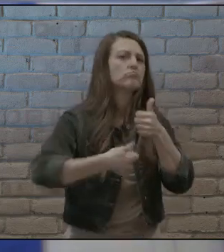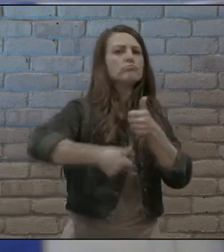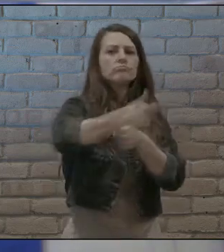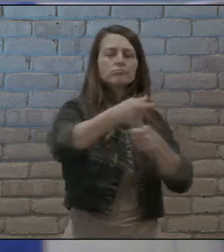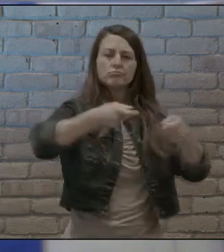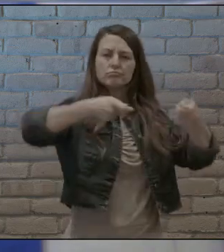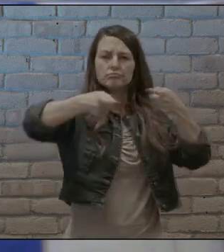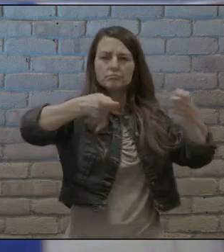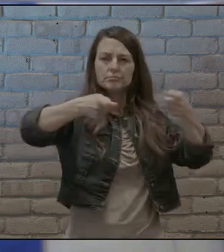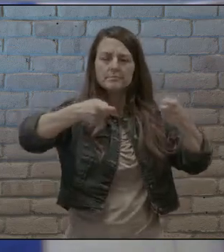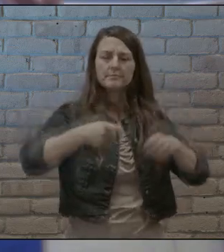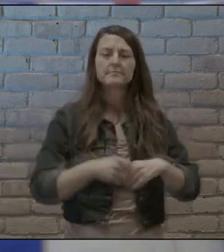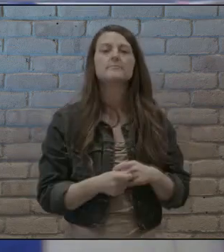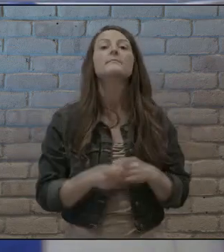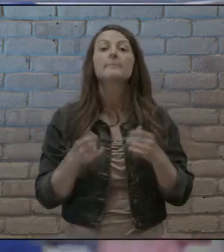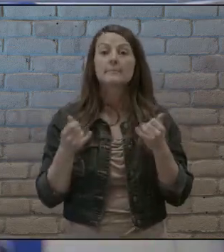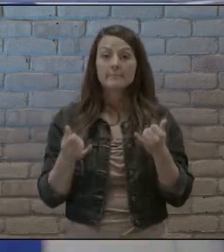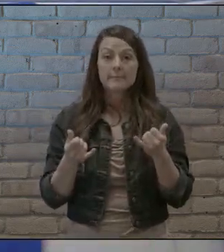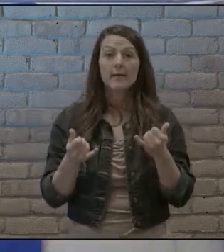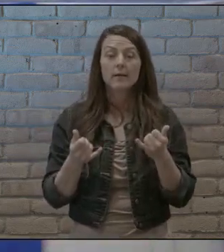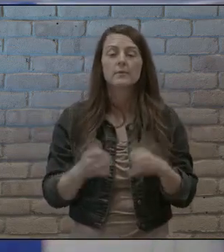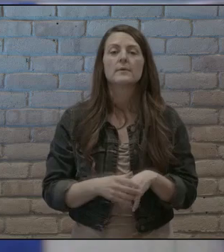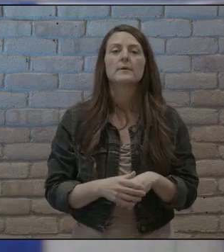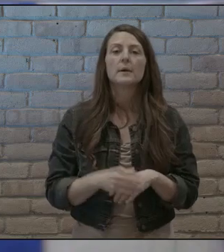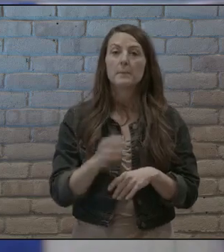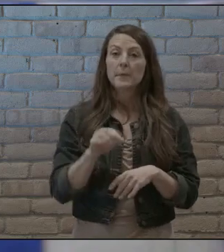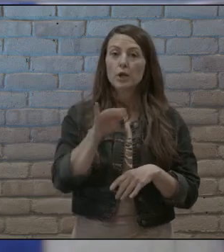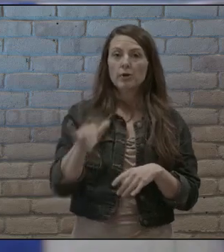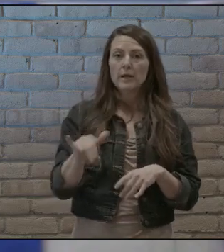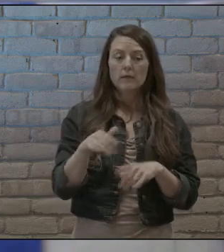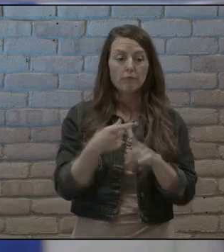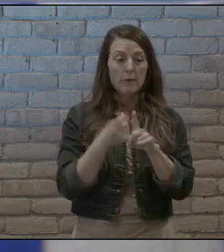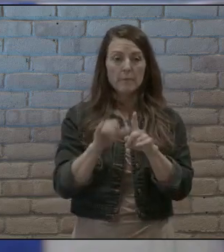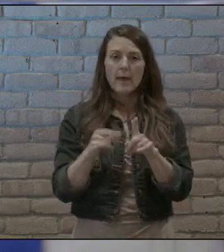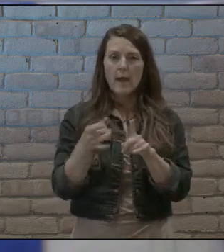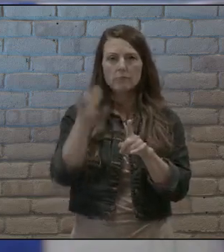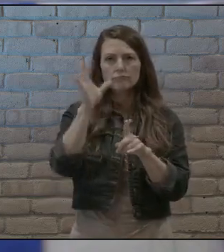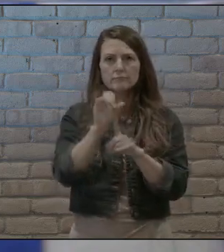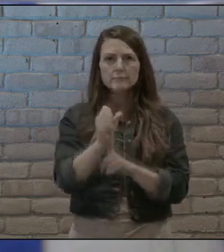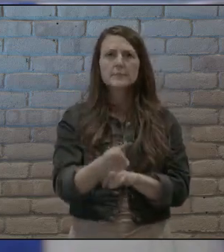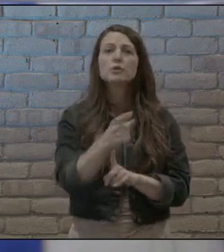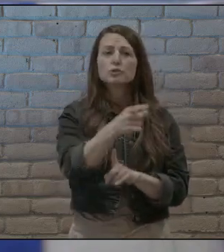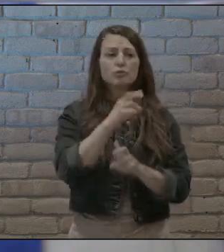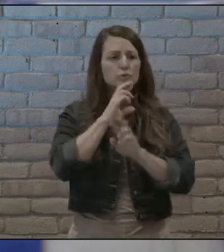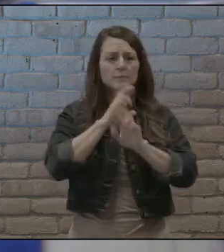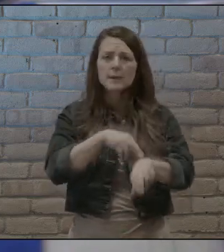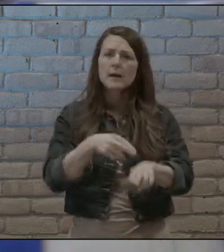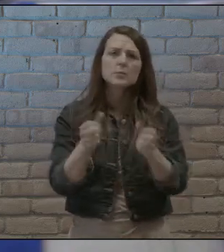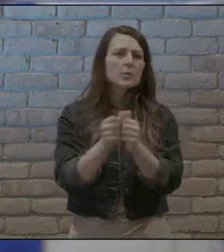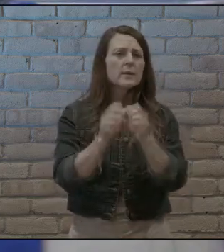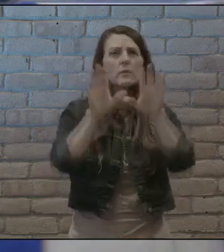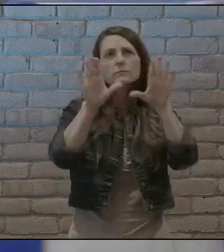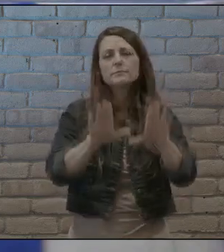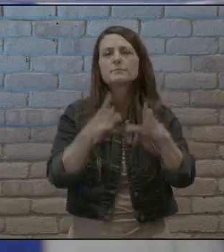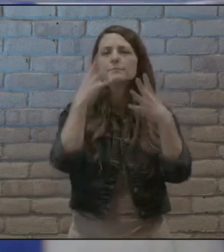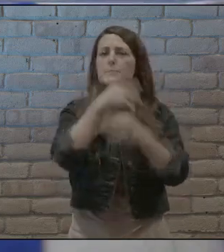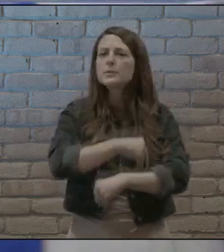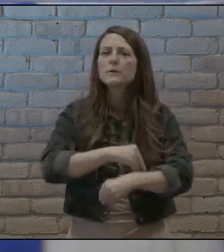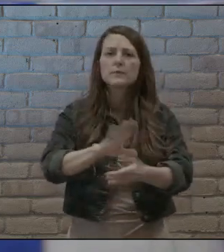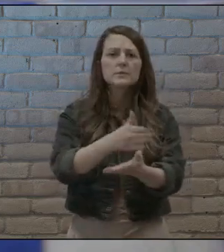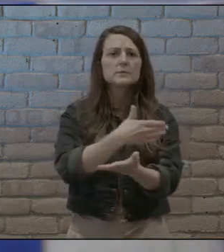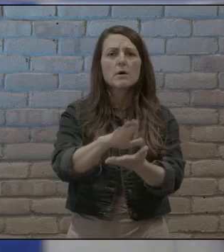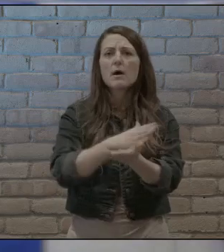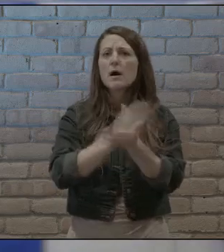today, Mary, out of crisis, responds with this great song of praise.